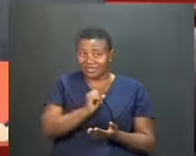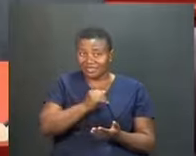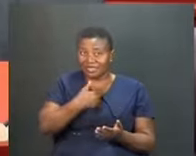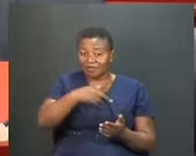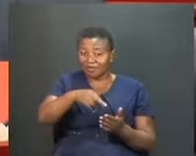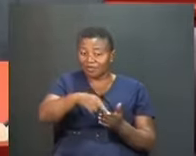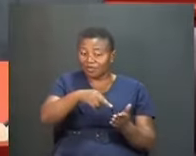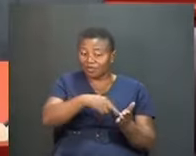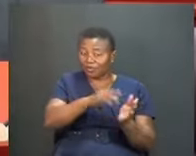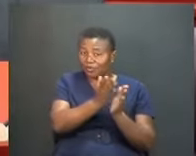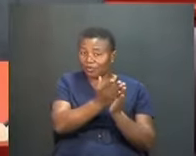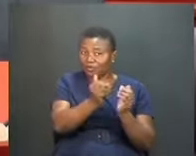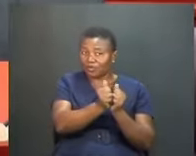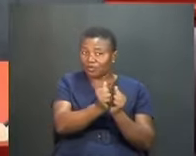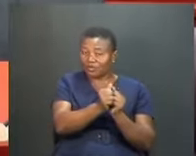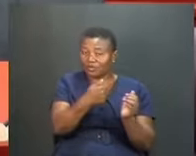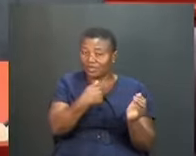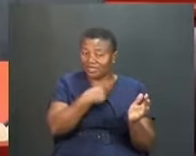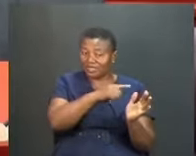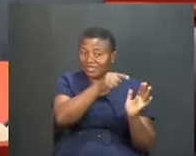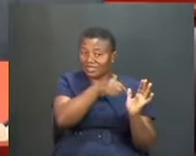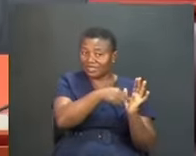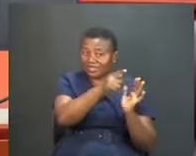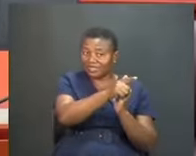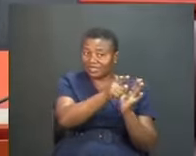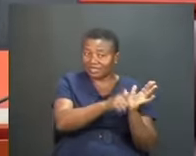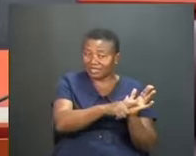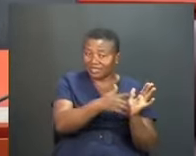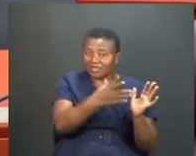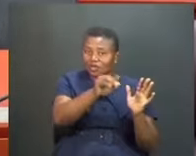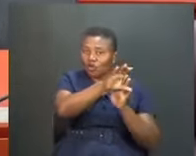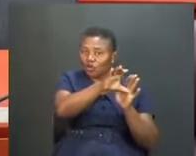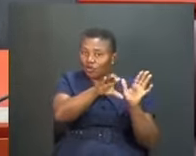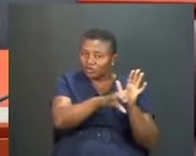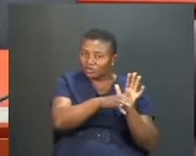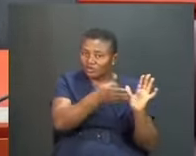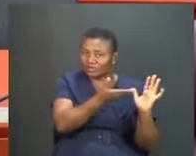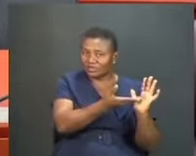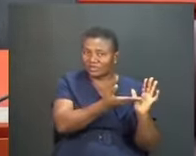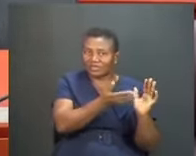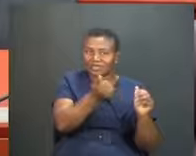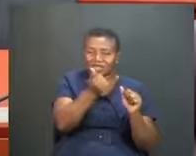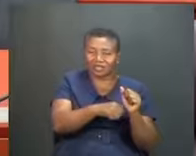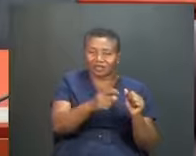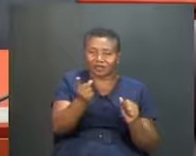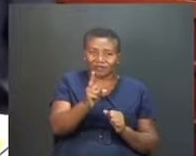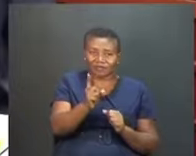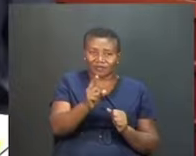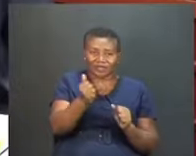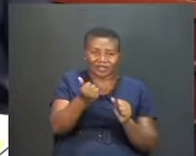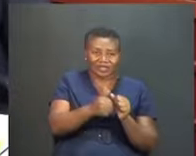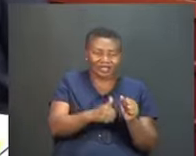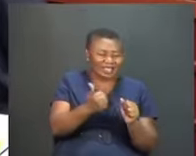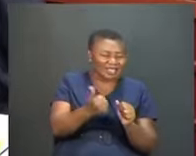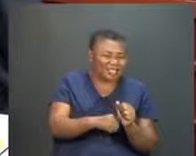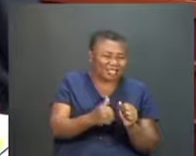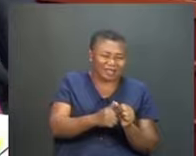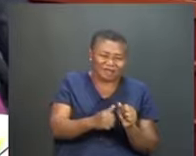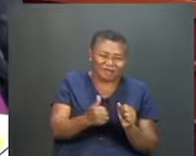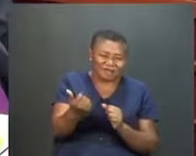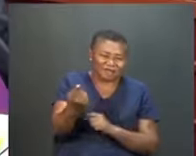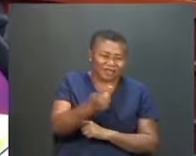always. This is the standing order, and this is the Constitution of the Republic. I carry them every time, every day. They